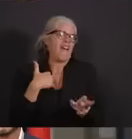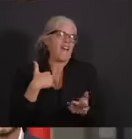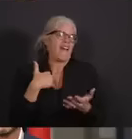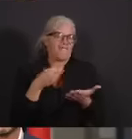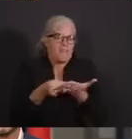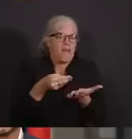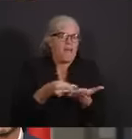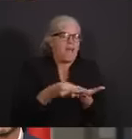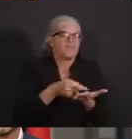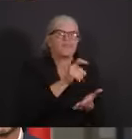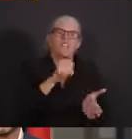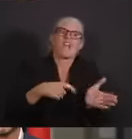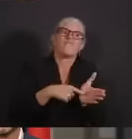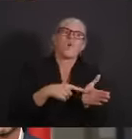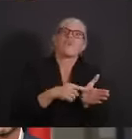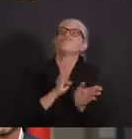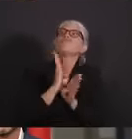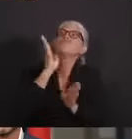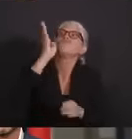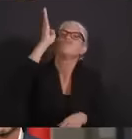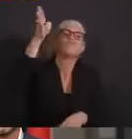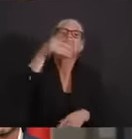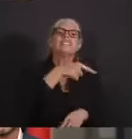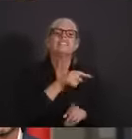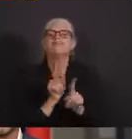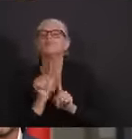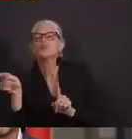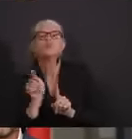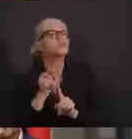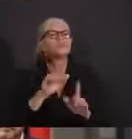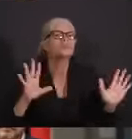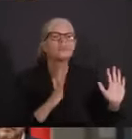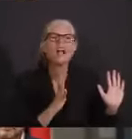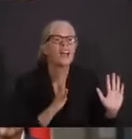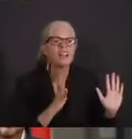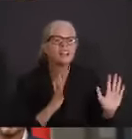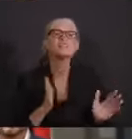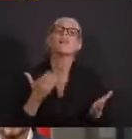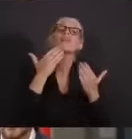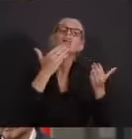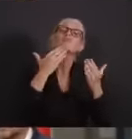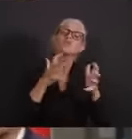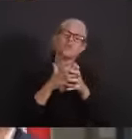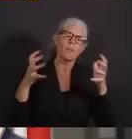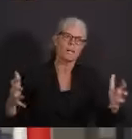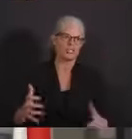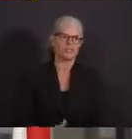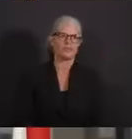that's there for them. And I think people have utilized it well. Okay, thanks so much.